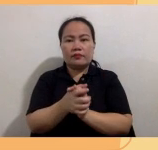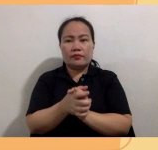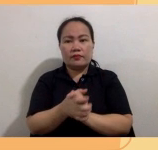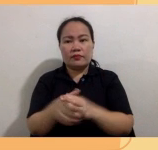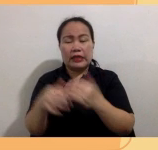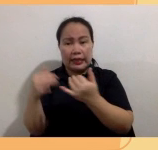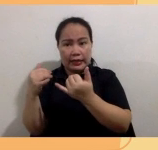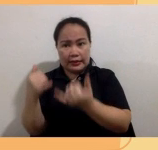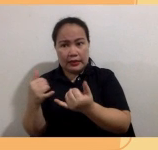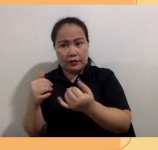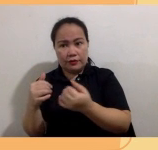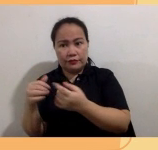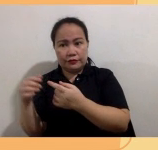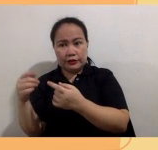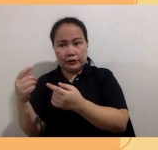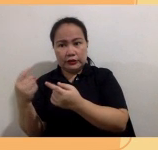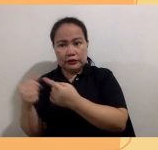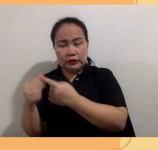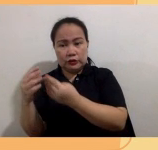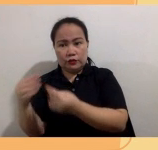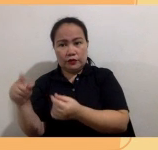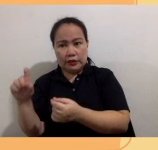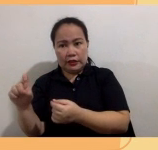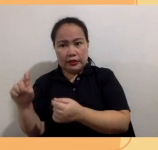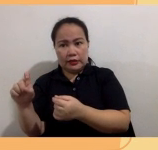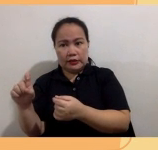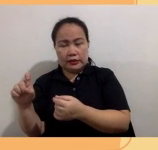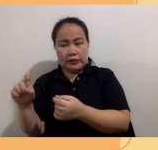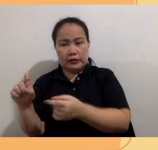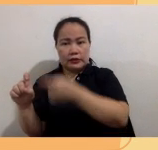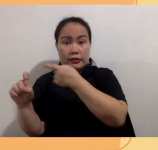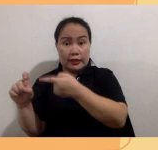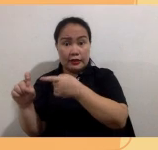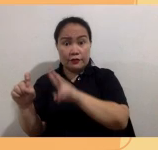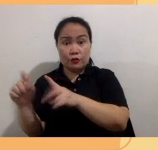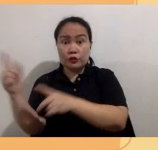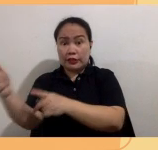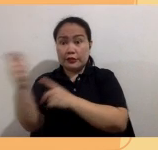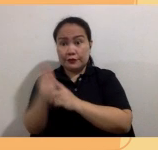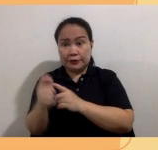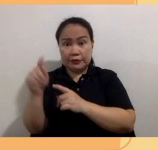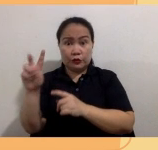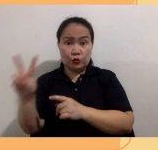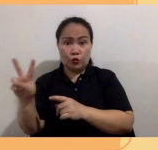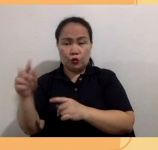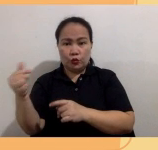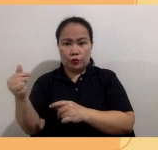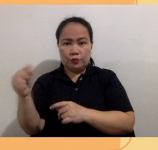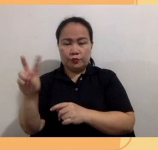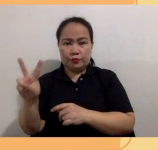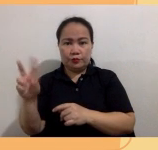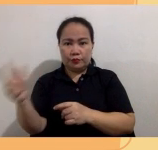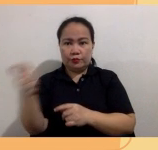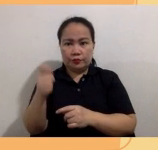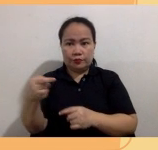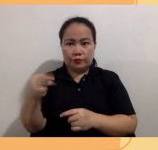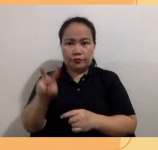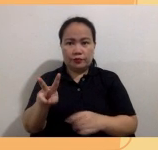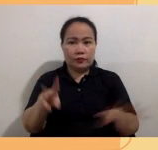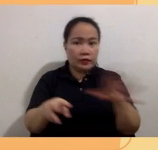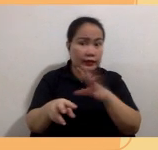0. Now, we will solve for x, so we will have x is equal to negative 2, and x is equal